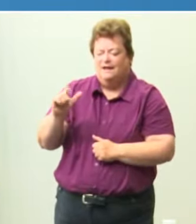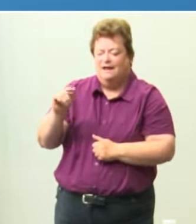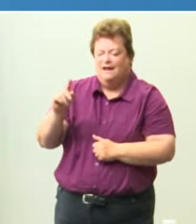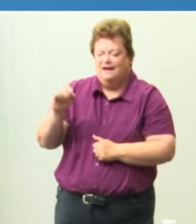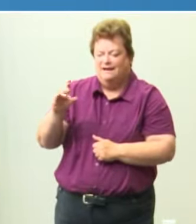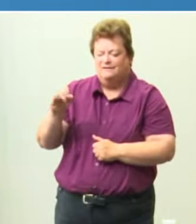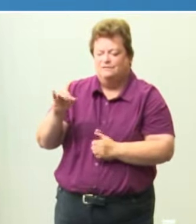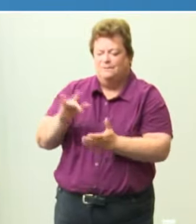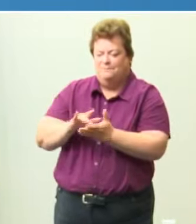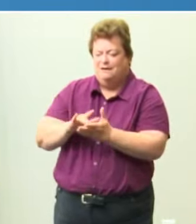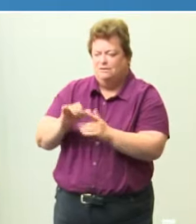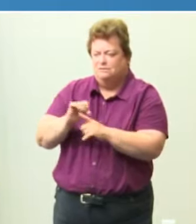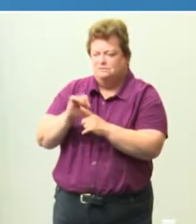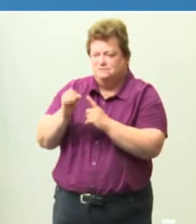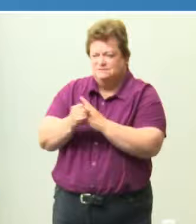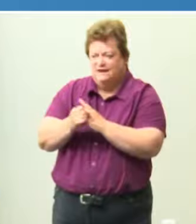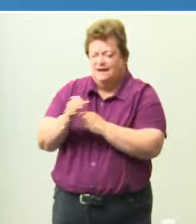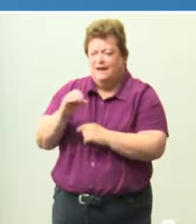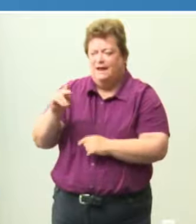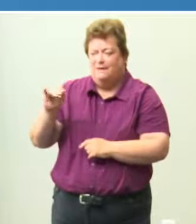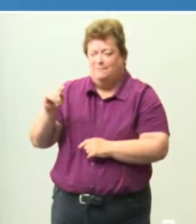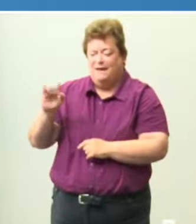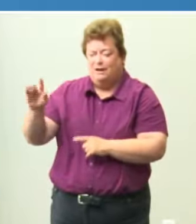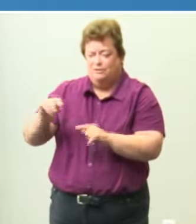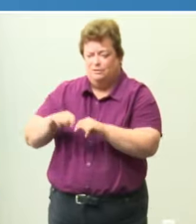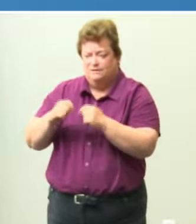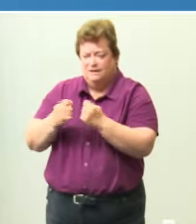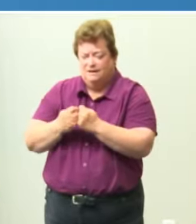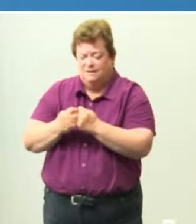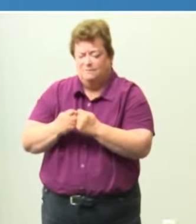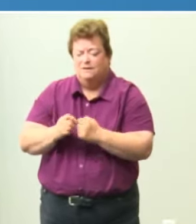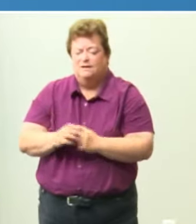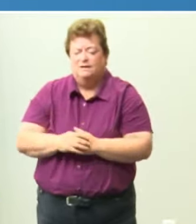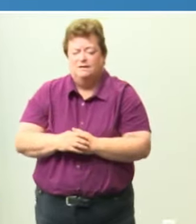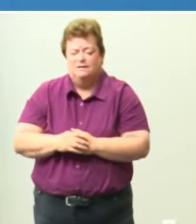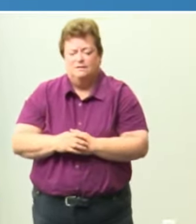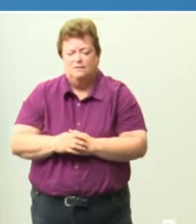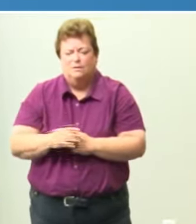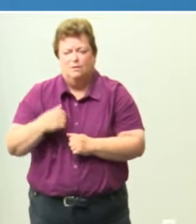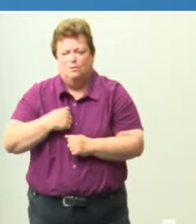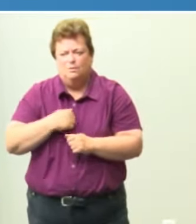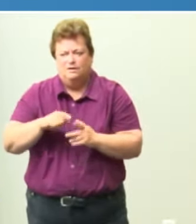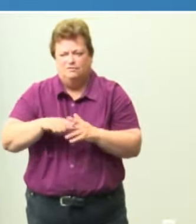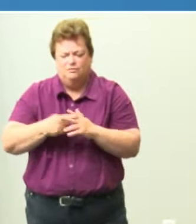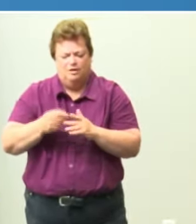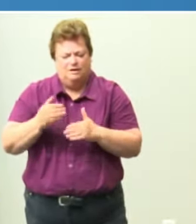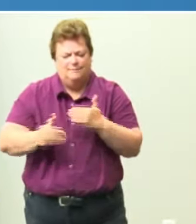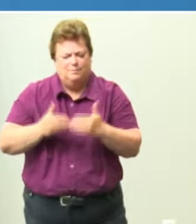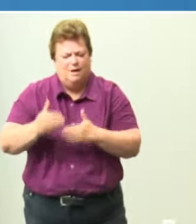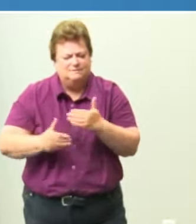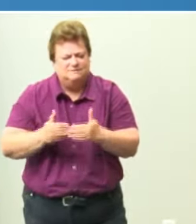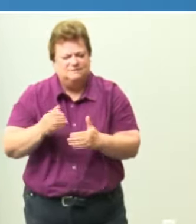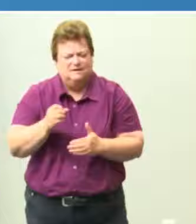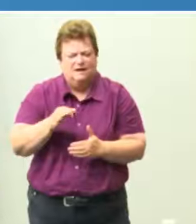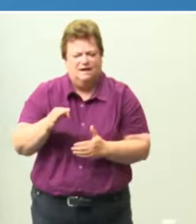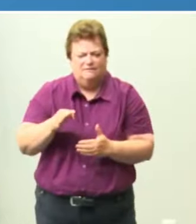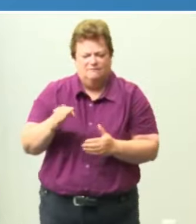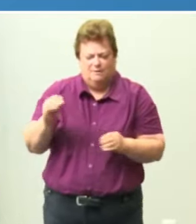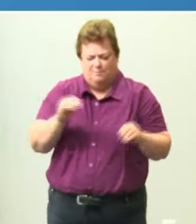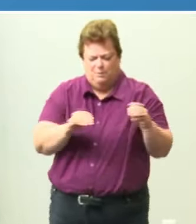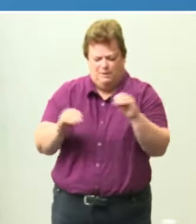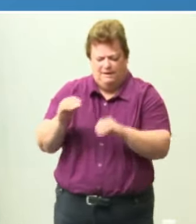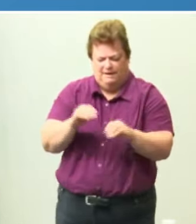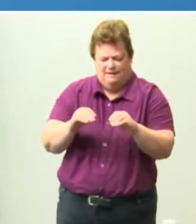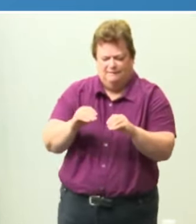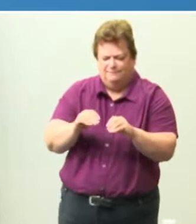Lancaster County Medical Society and Pat and her team with LLHD, we started a process of putting that